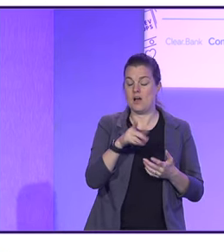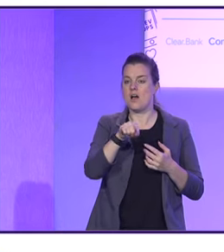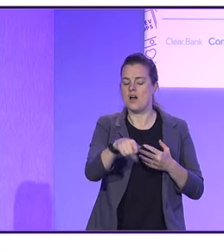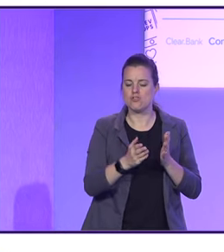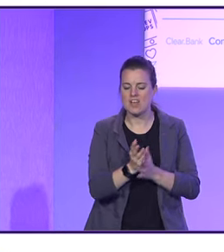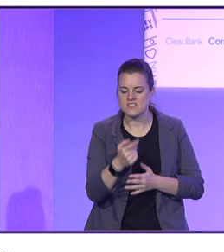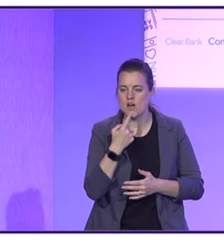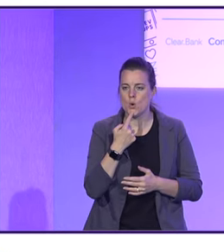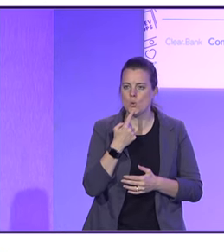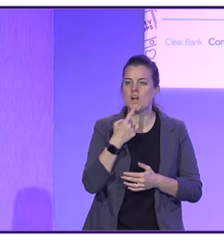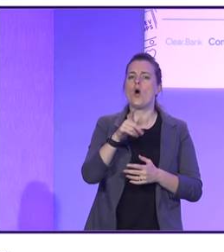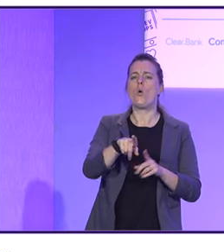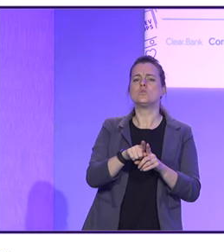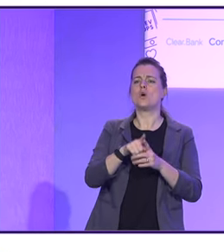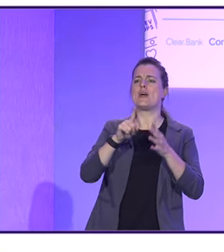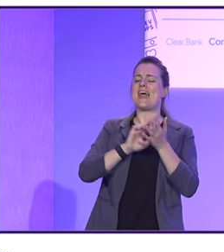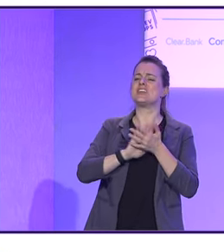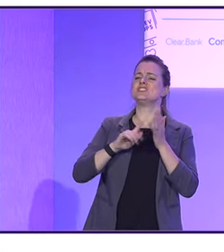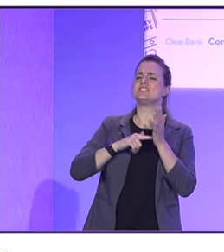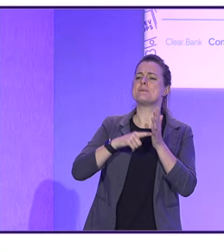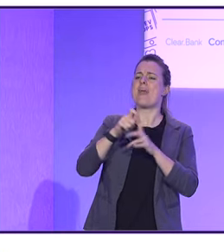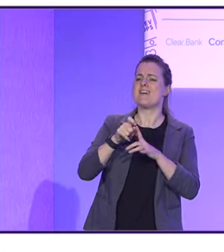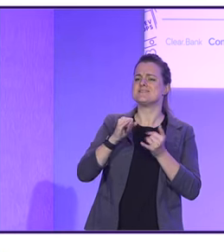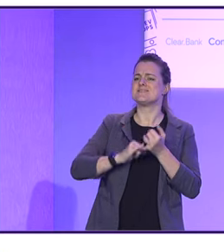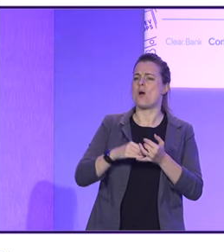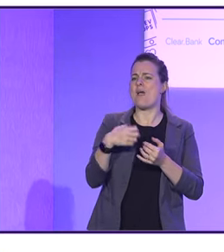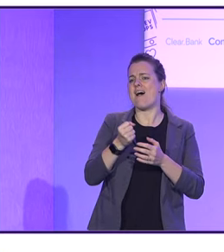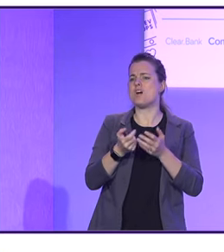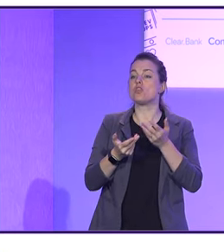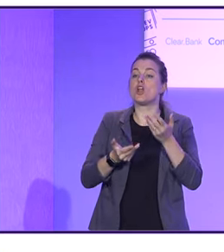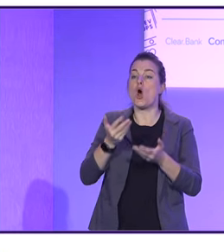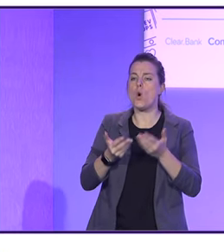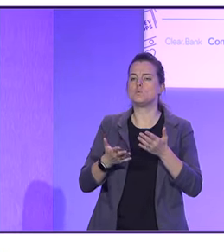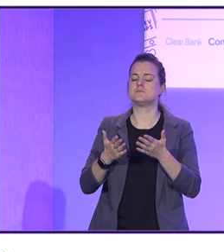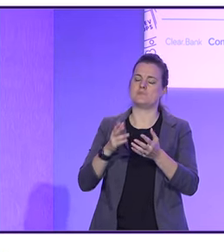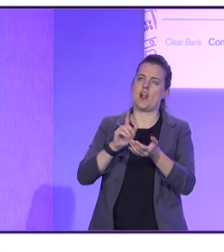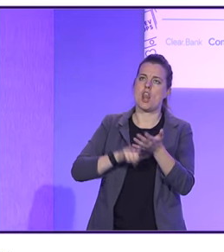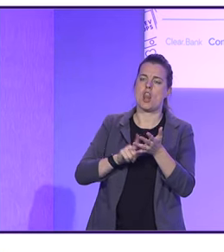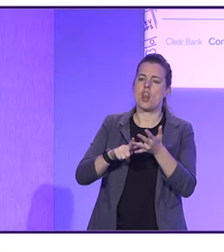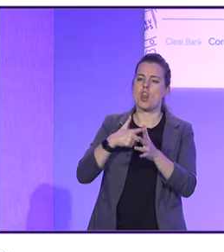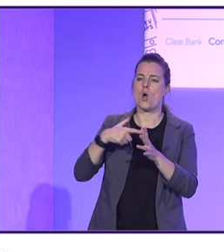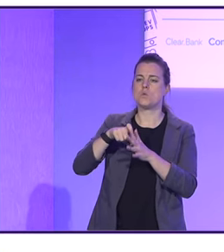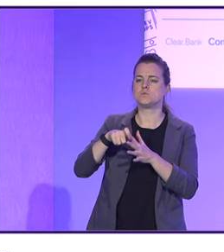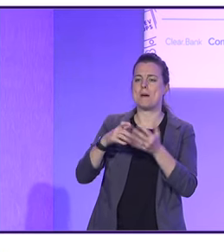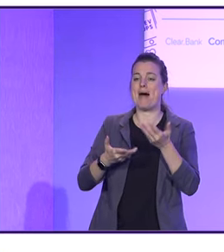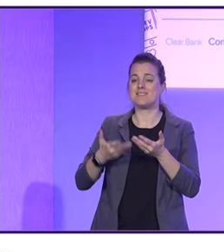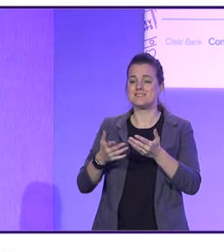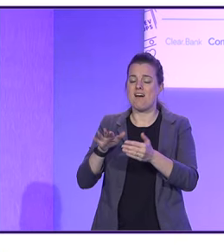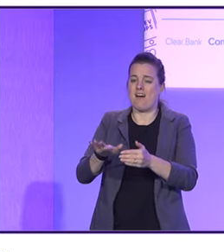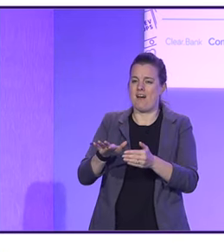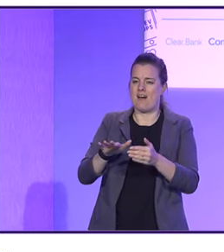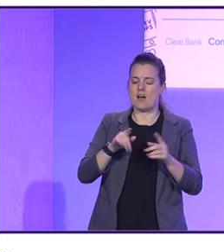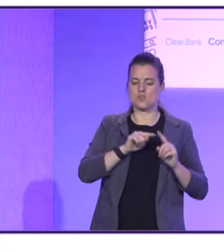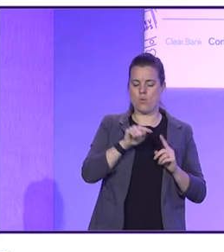service that's behind a load balancer. You can't really draw that because you don't draw the load balancer. So as we embarked on this, we found all of these little edge